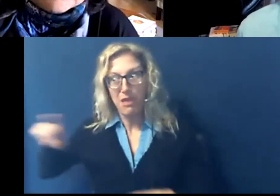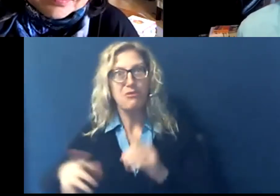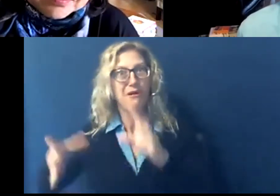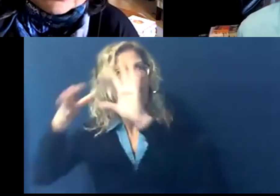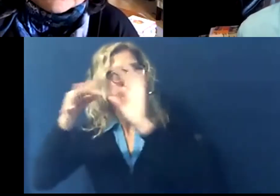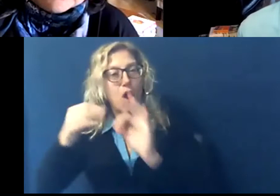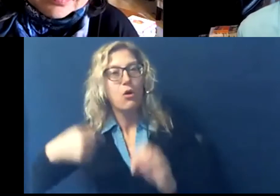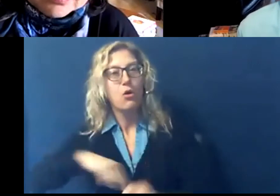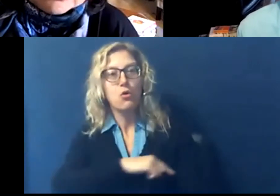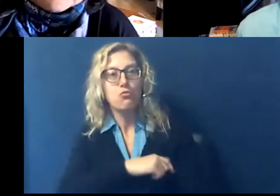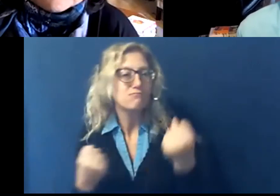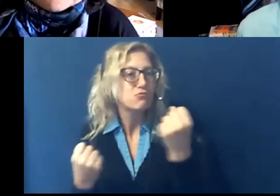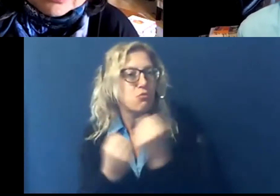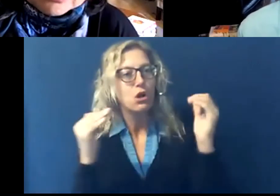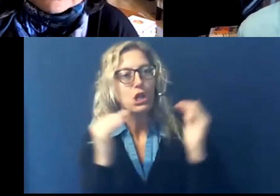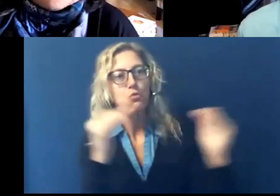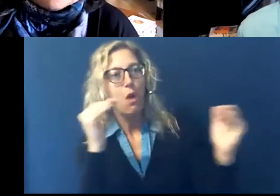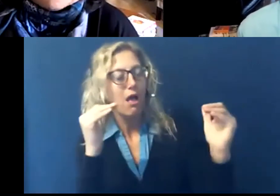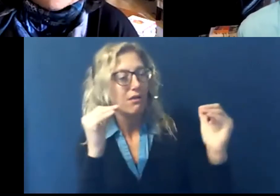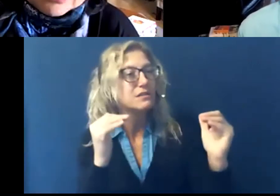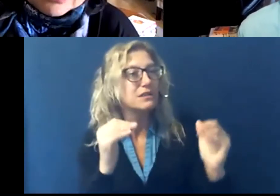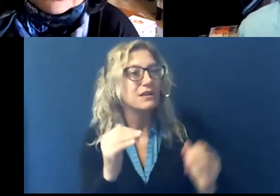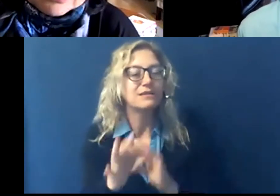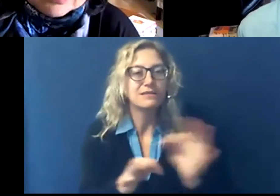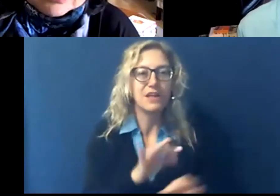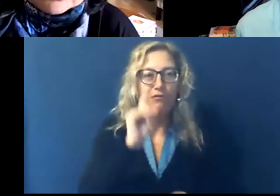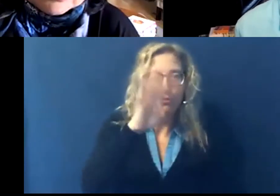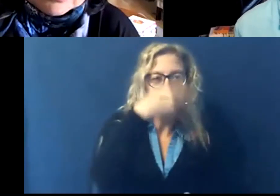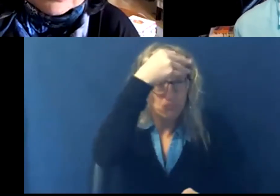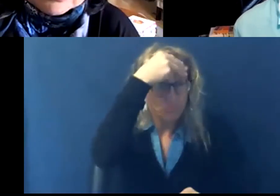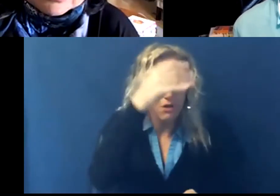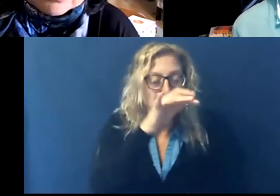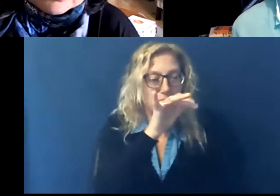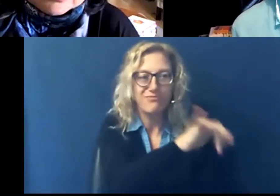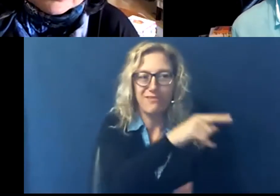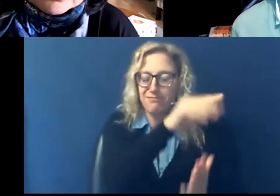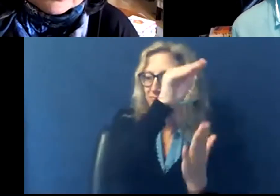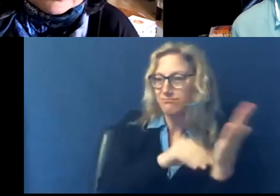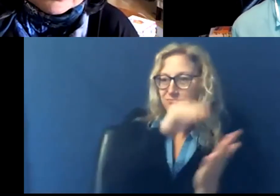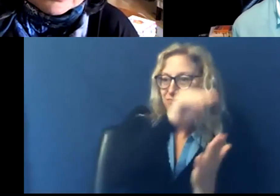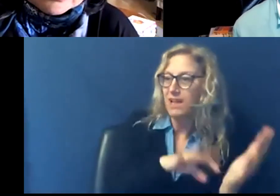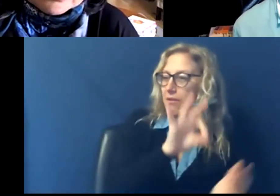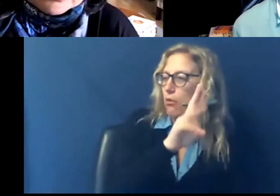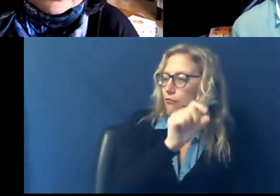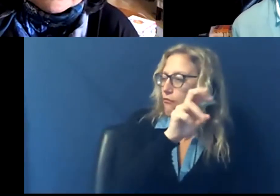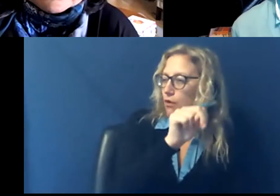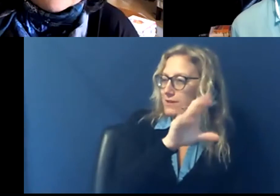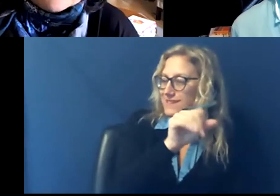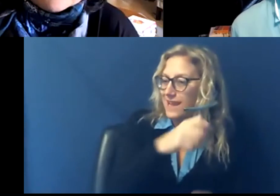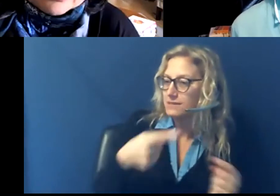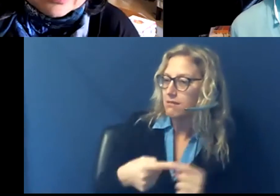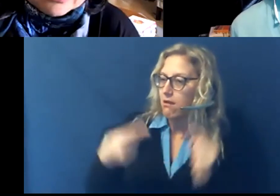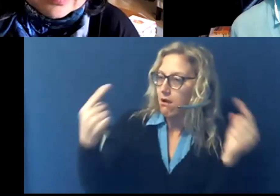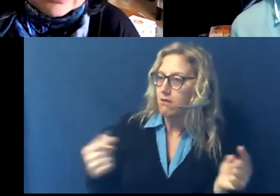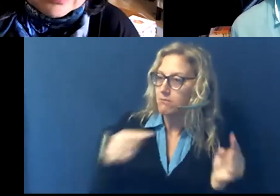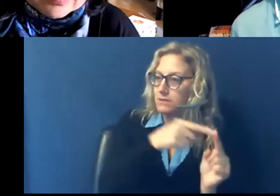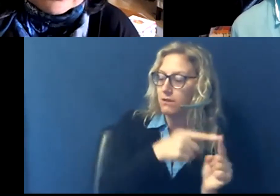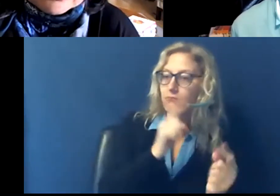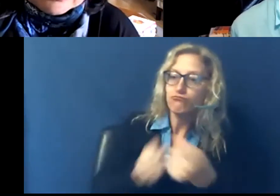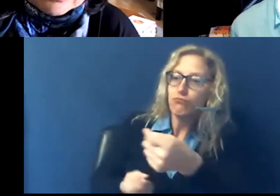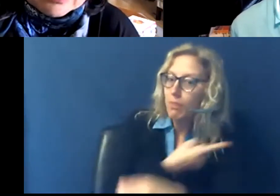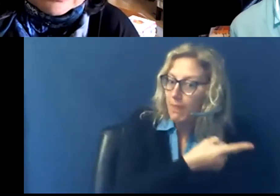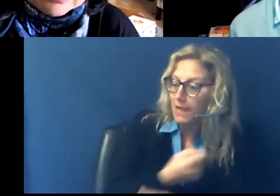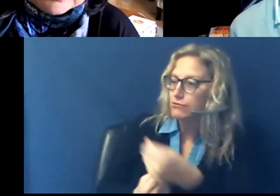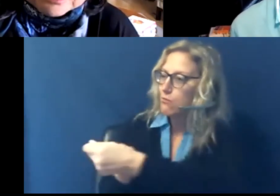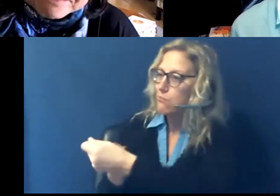equality principles as opposed to discrimination. The Trump administration has filed, for example, in the Fulton case, in support of Catholic Social